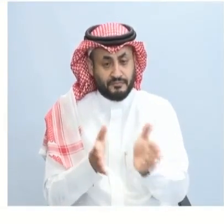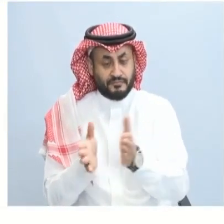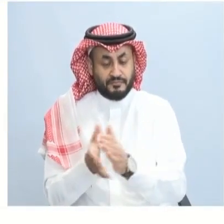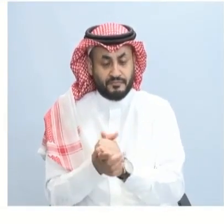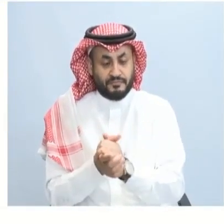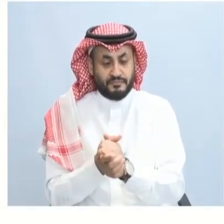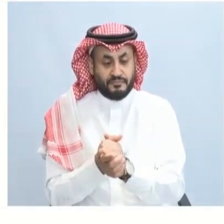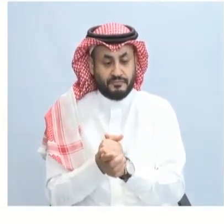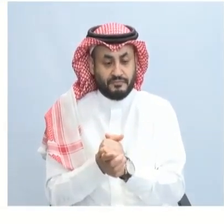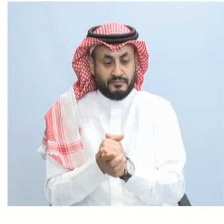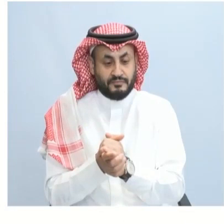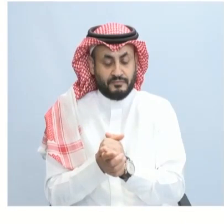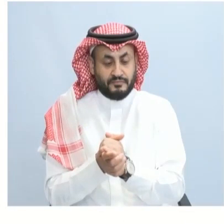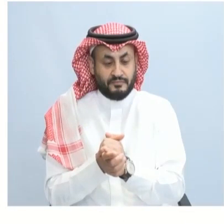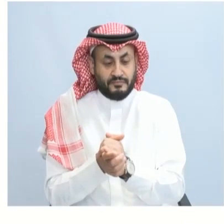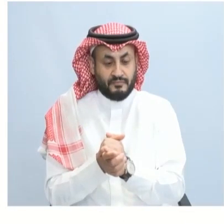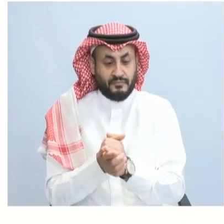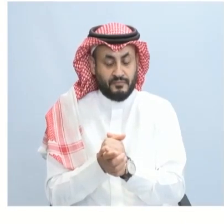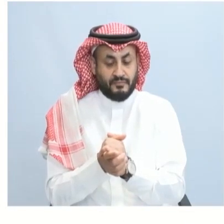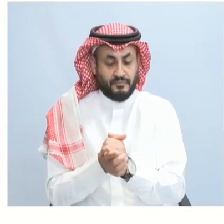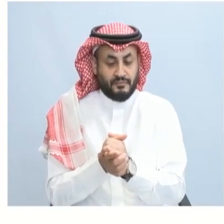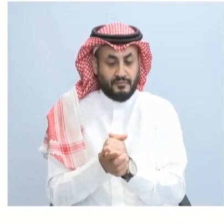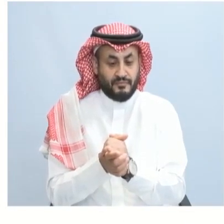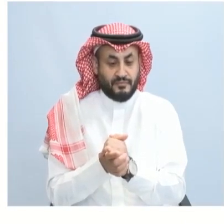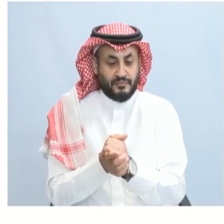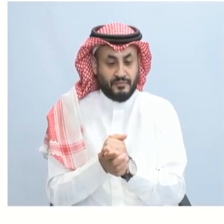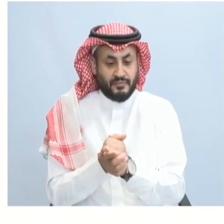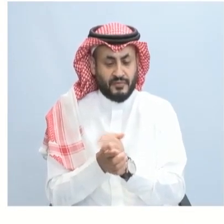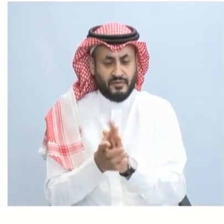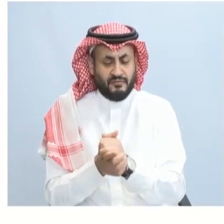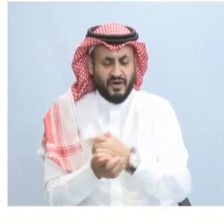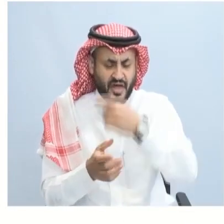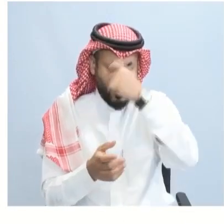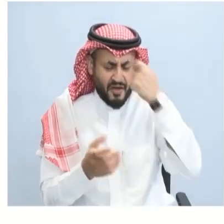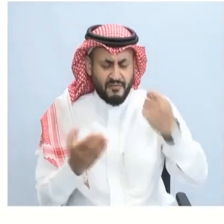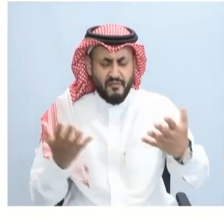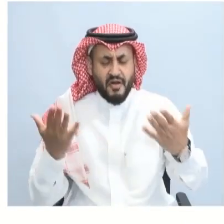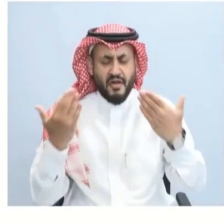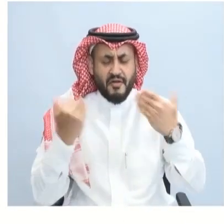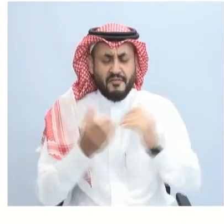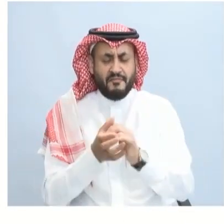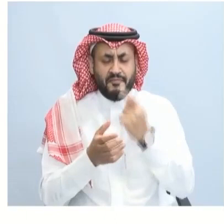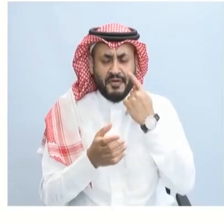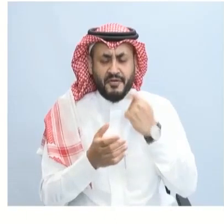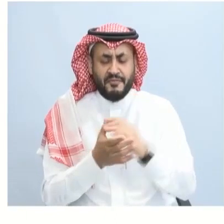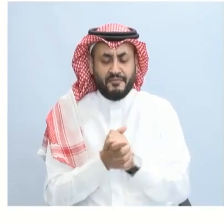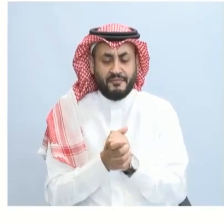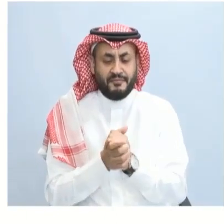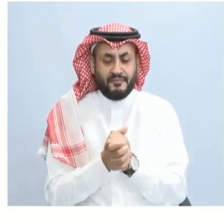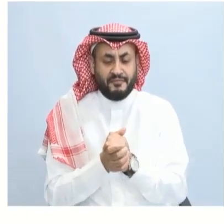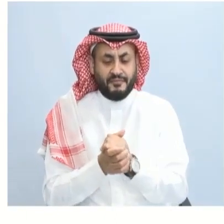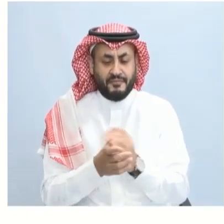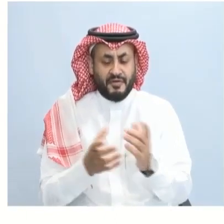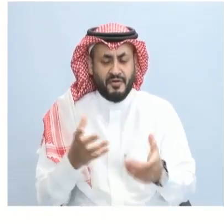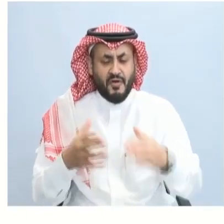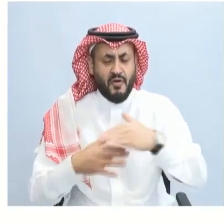Completing. I was used to the hot and humid weather, so I didn't mind building sandcastles for